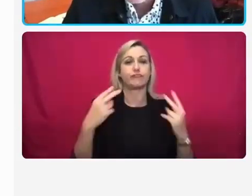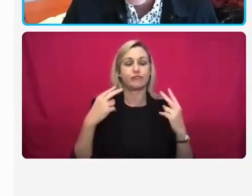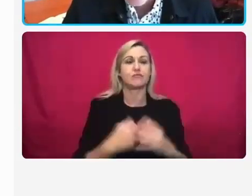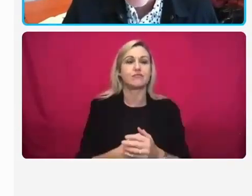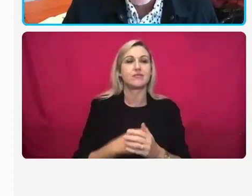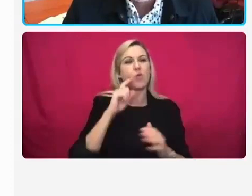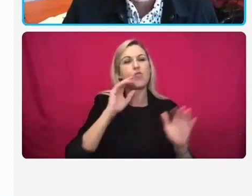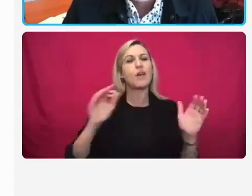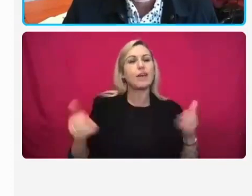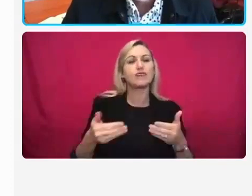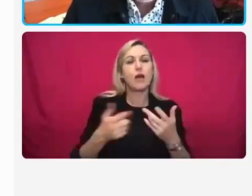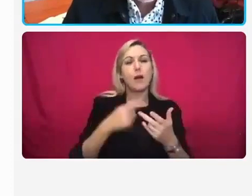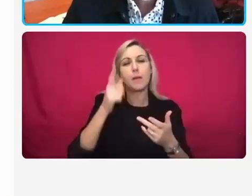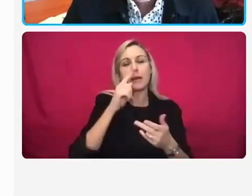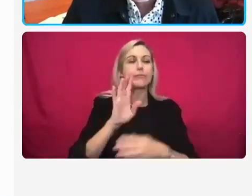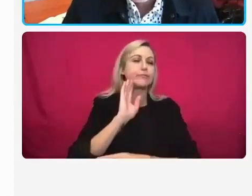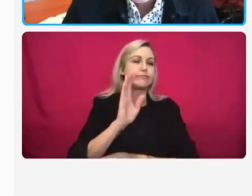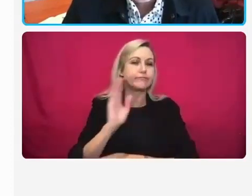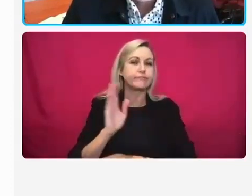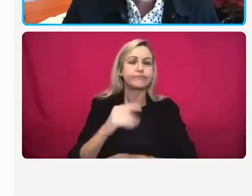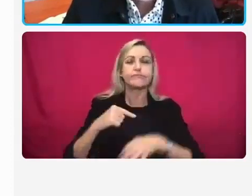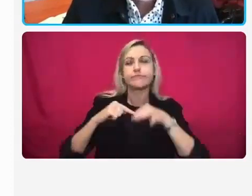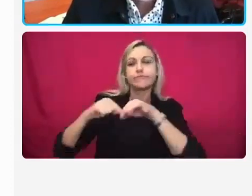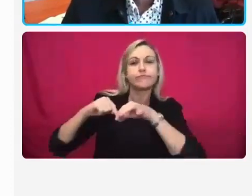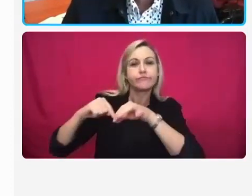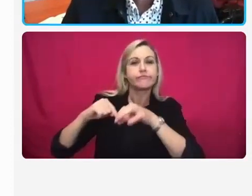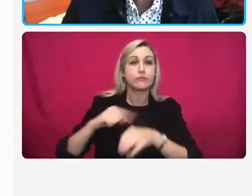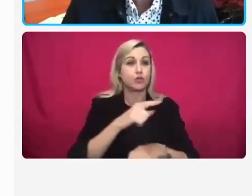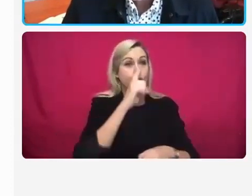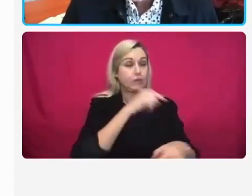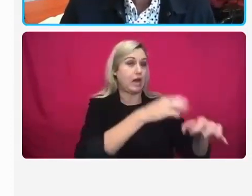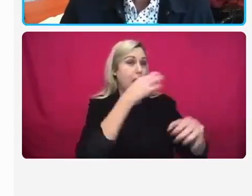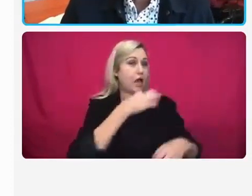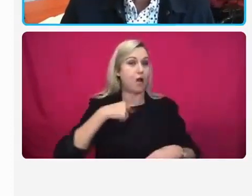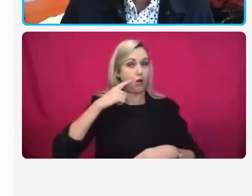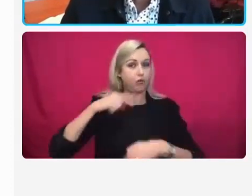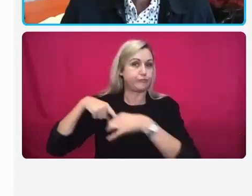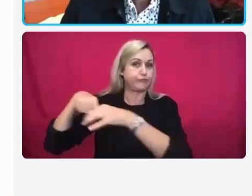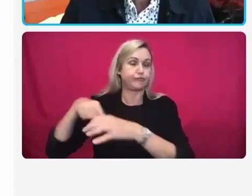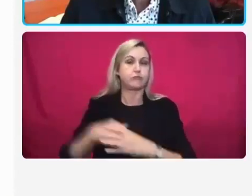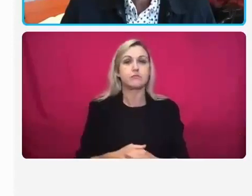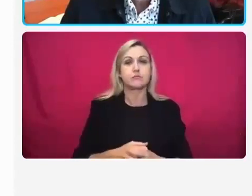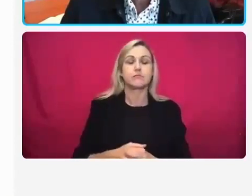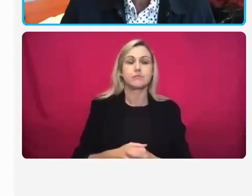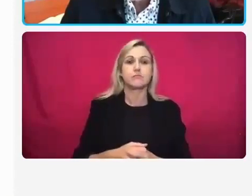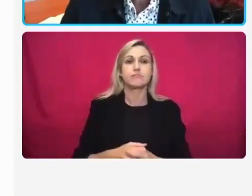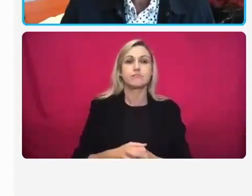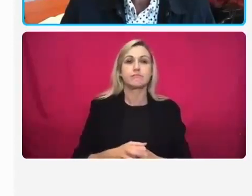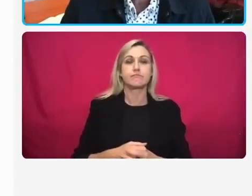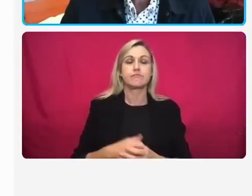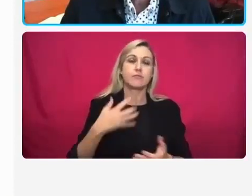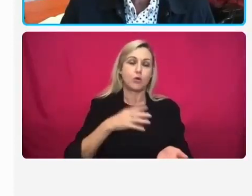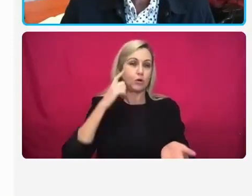introduce participants and ask some questions that you submit. The first thing I'd like to do is acknowledge the traditional owners